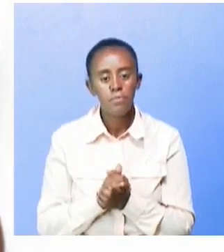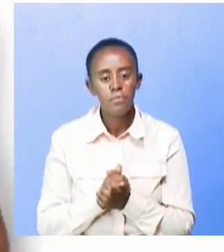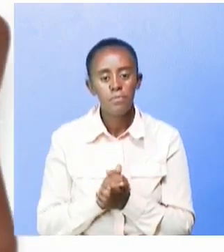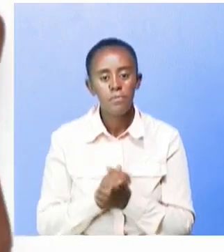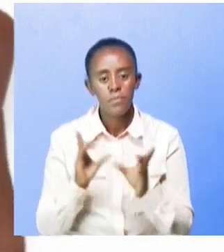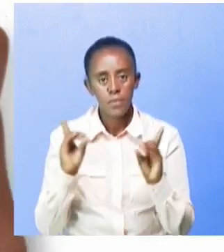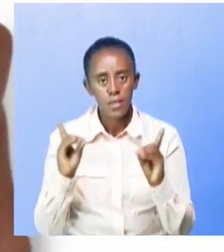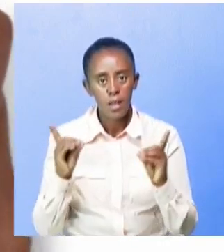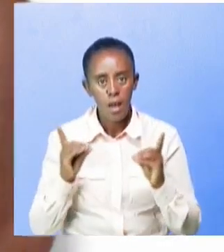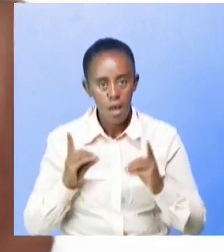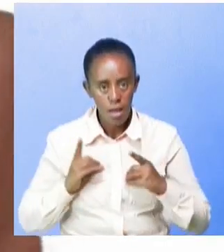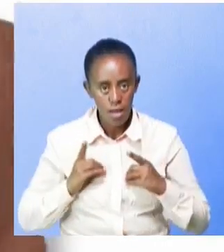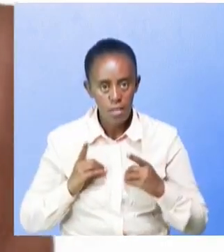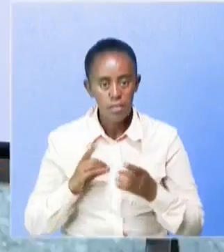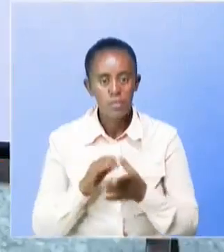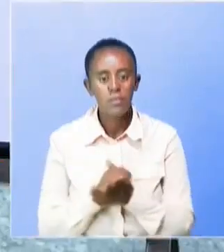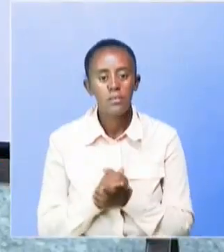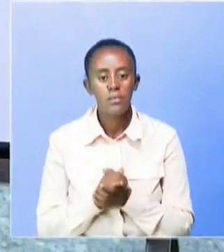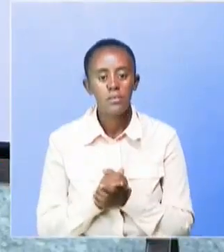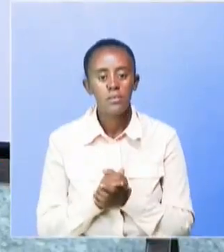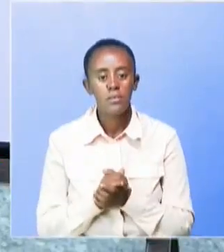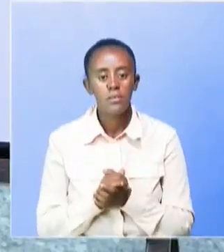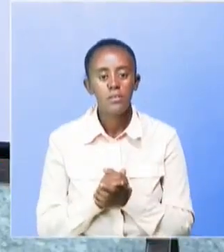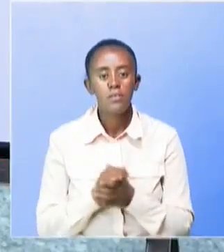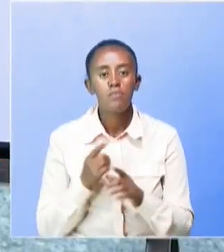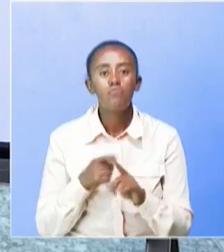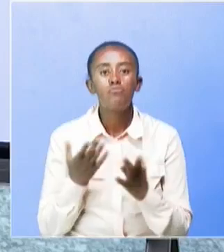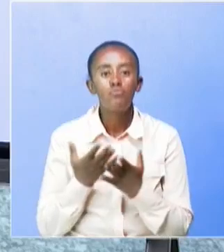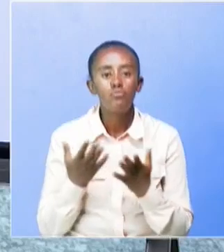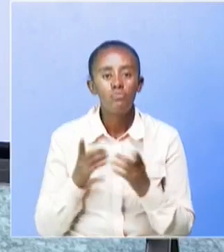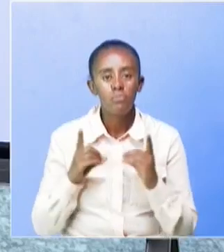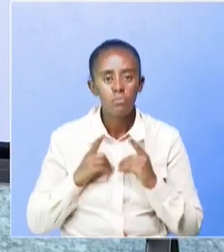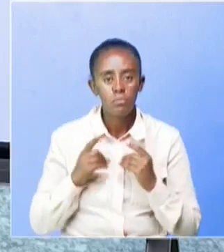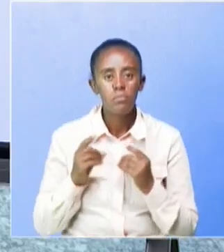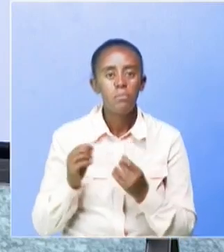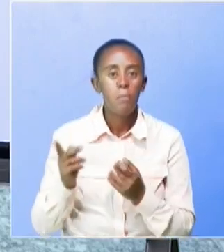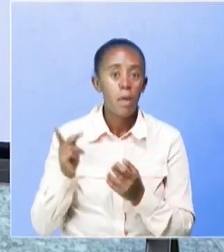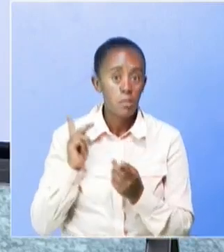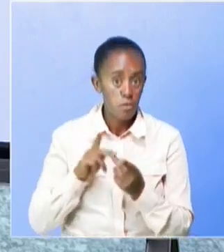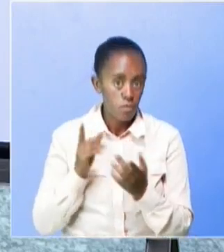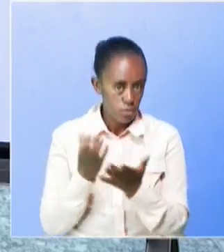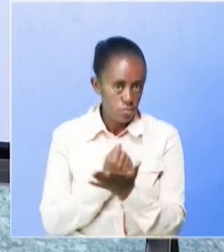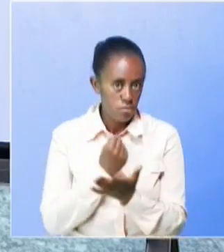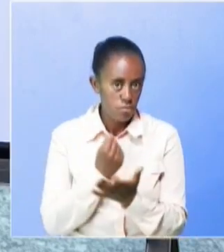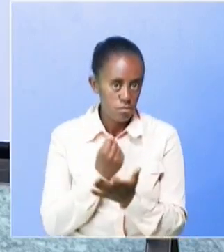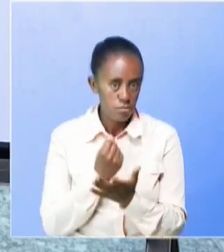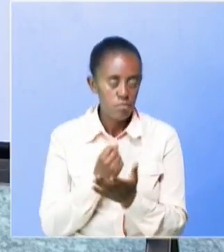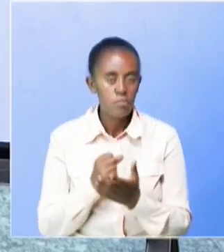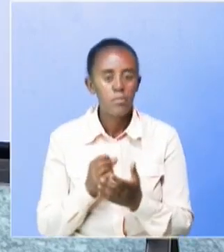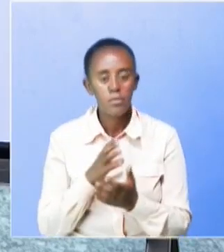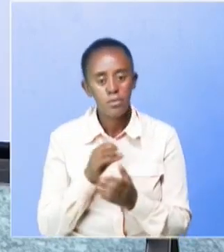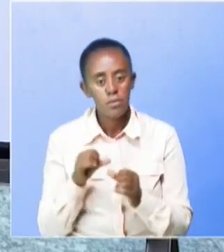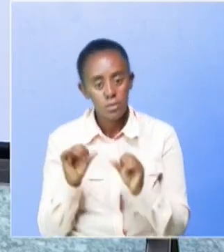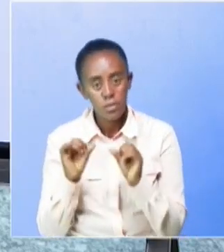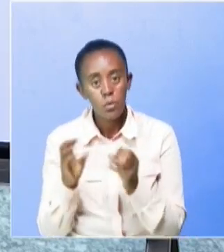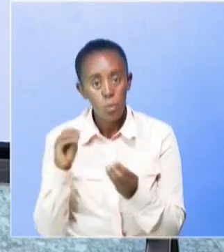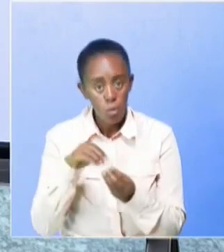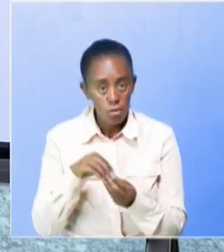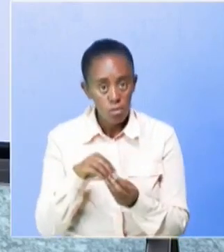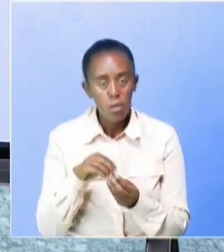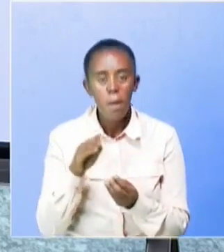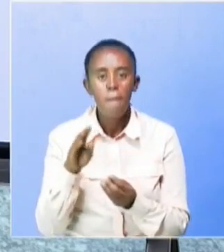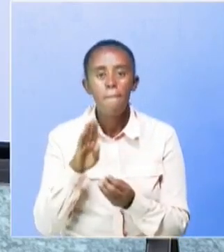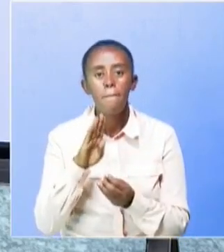had. We take this form from the past perfect, they had, and then we add